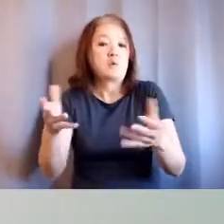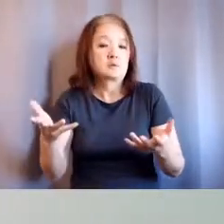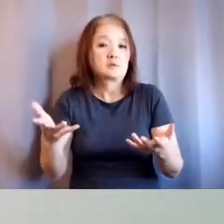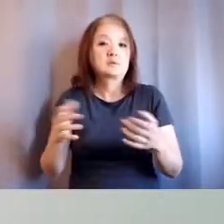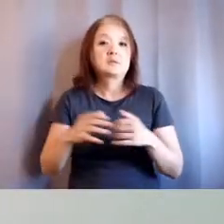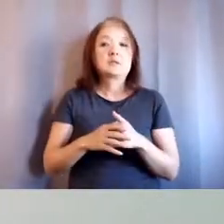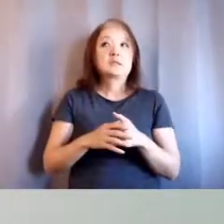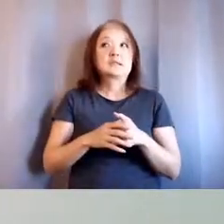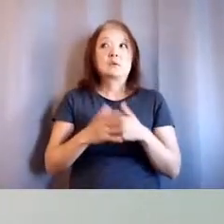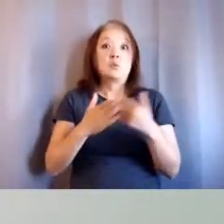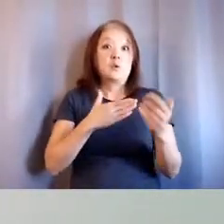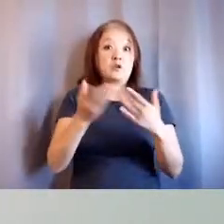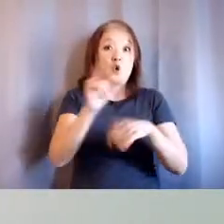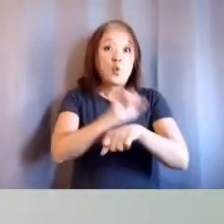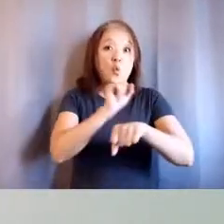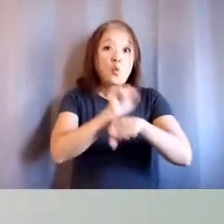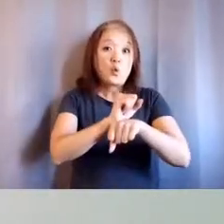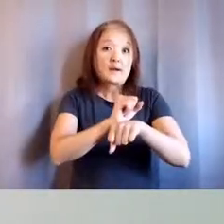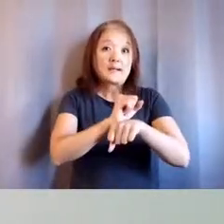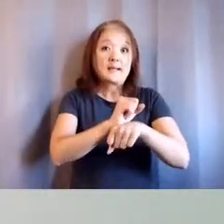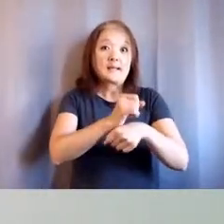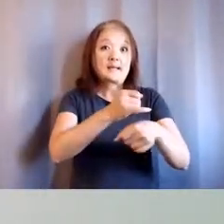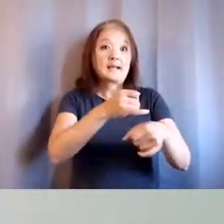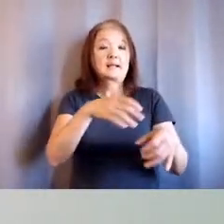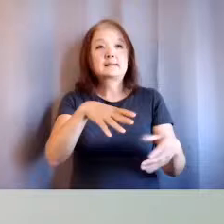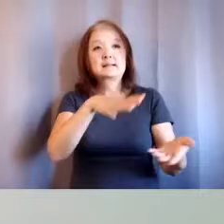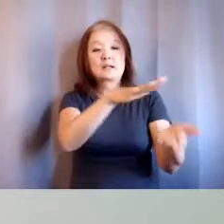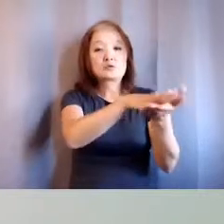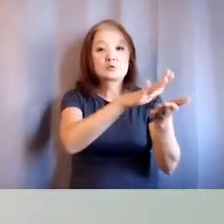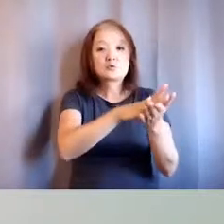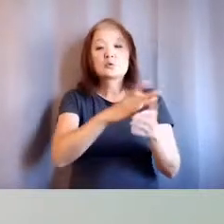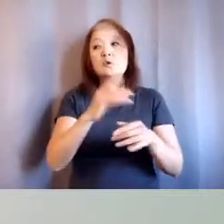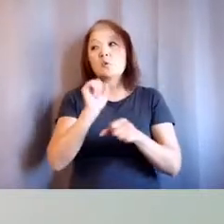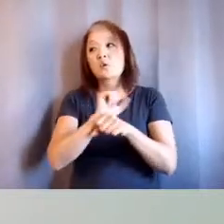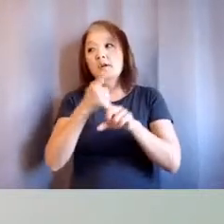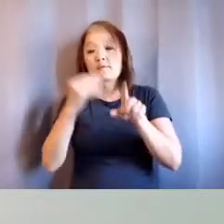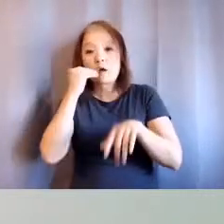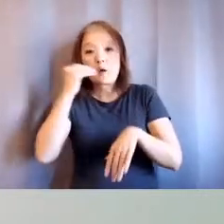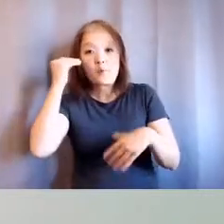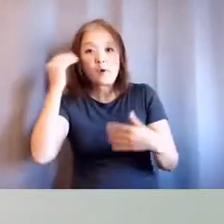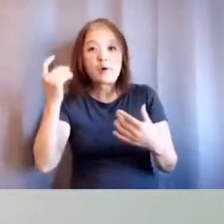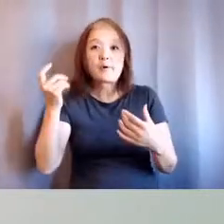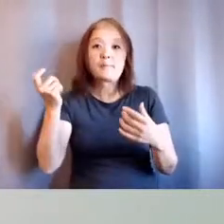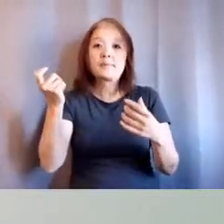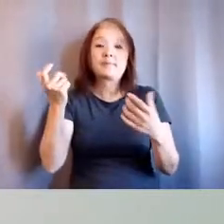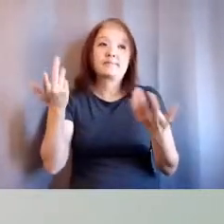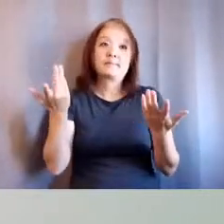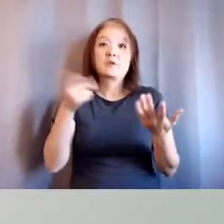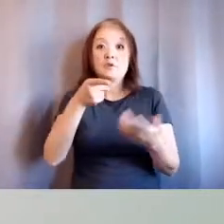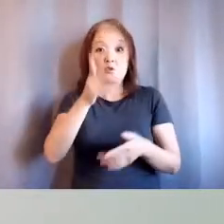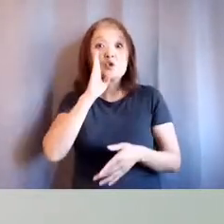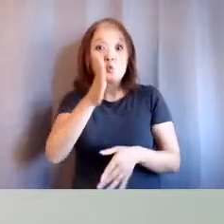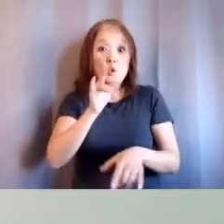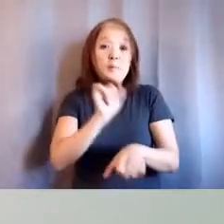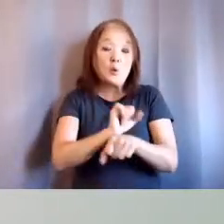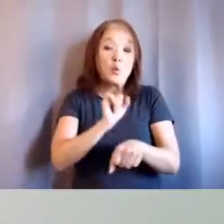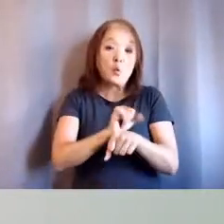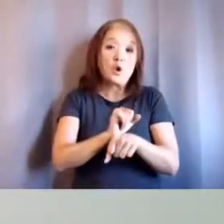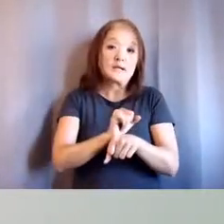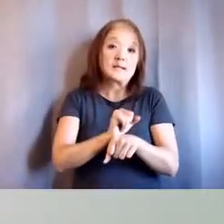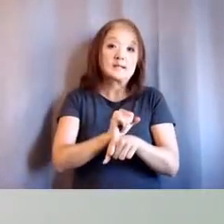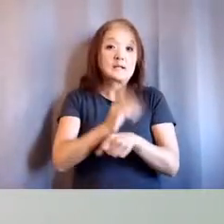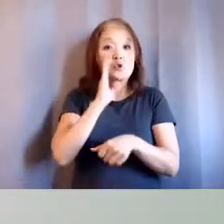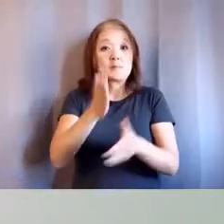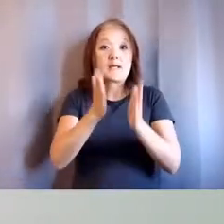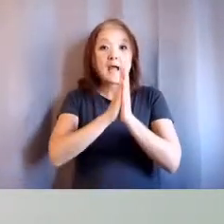working at a campus, working from home, or what have you. Everything we've had indicated will be you'll be working and you'll be asked to show up at